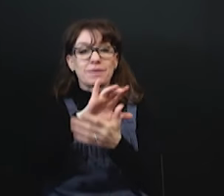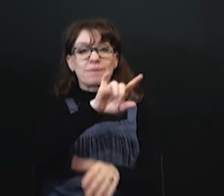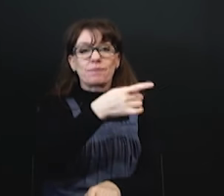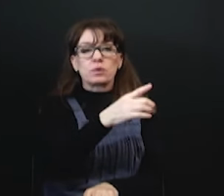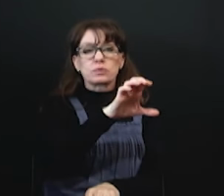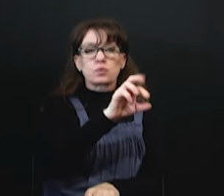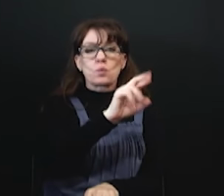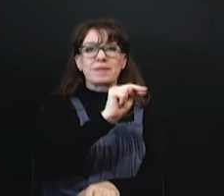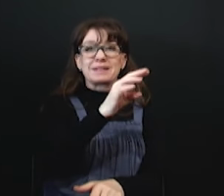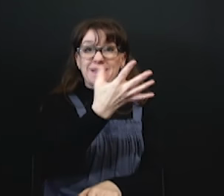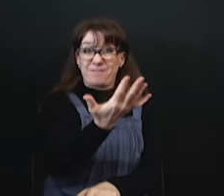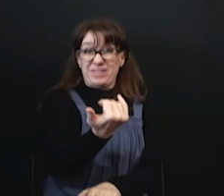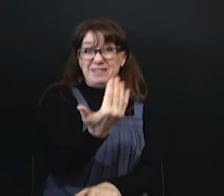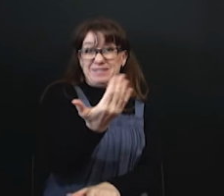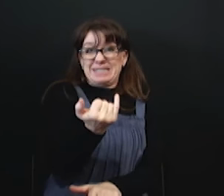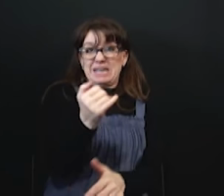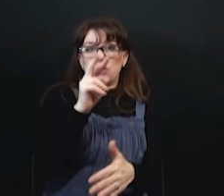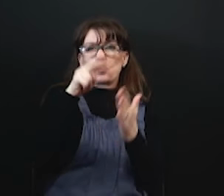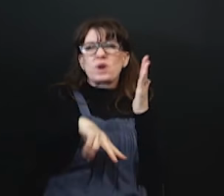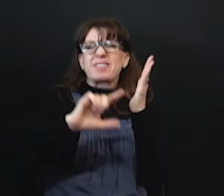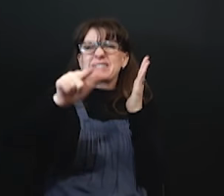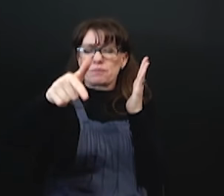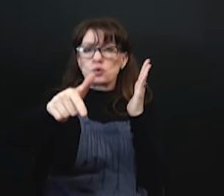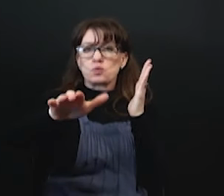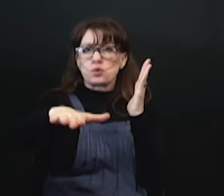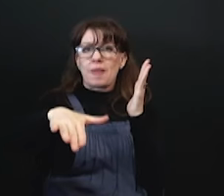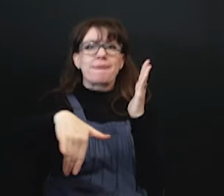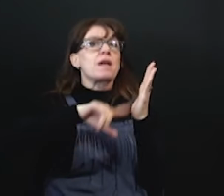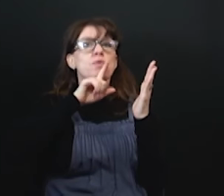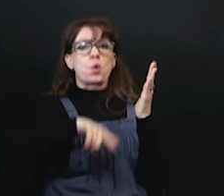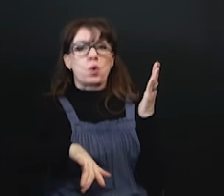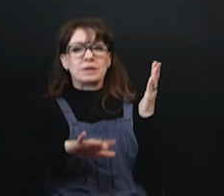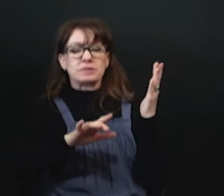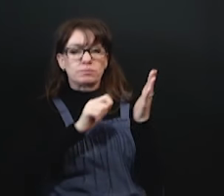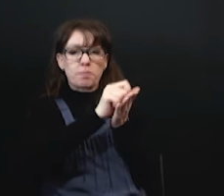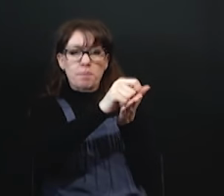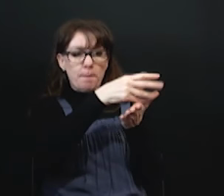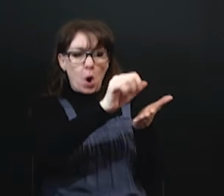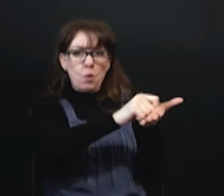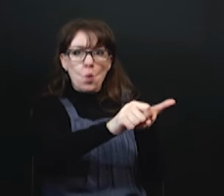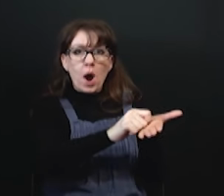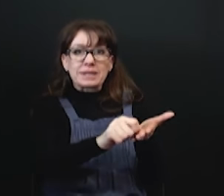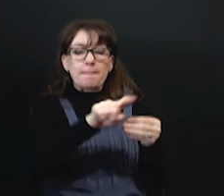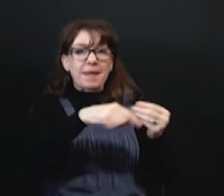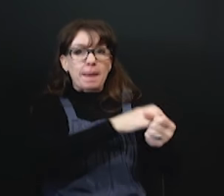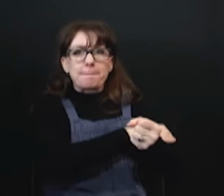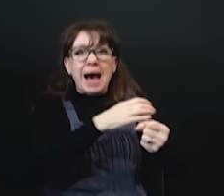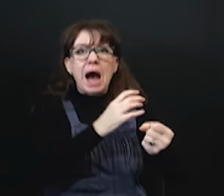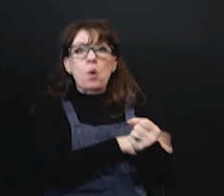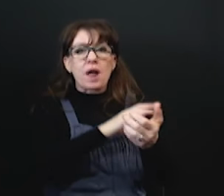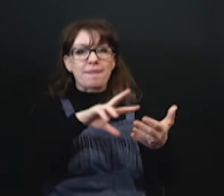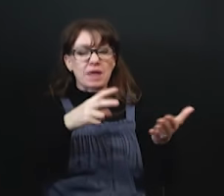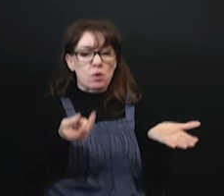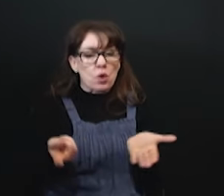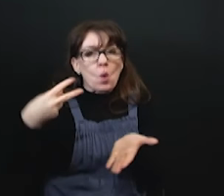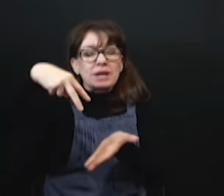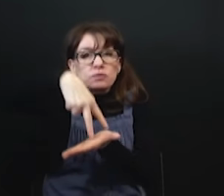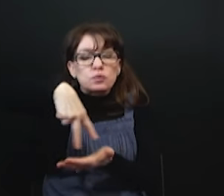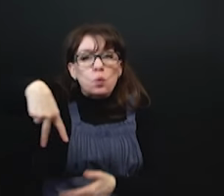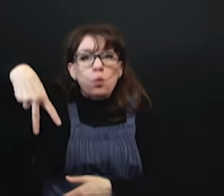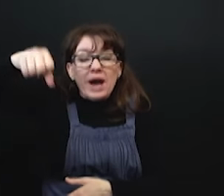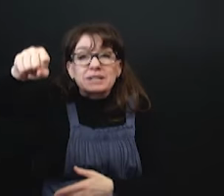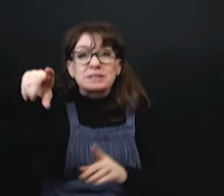15. Read that this afternoon. The unbelievable treatise that Paul gives about the power and the meaning of the resurrection that gives point